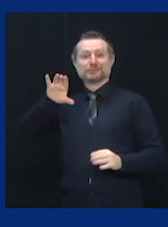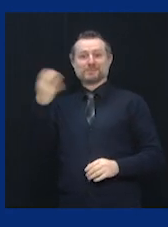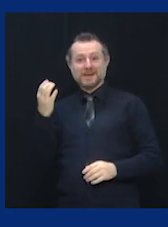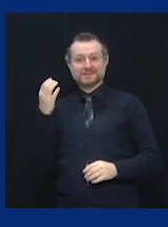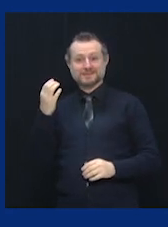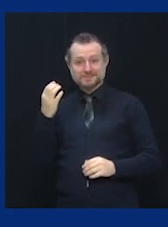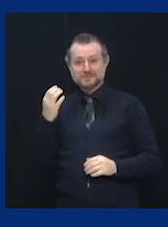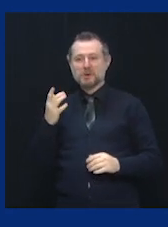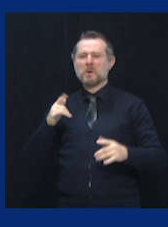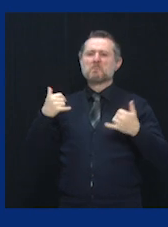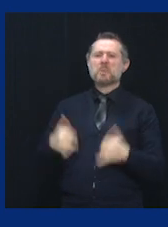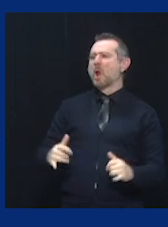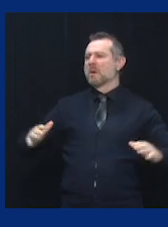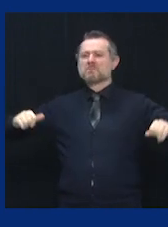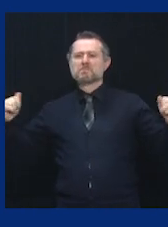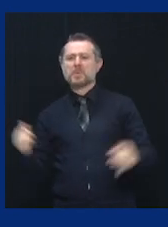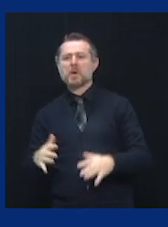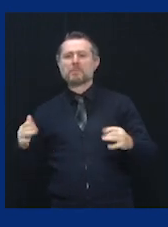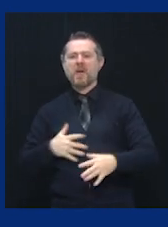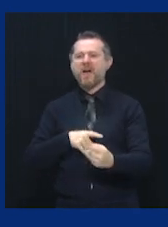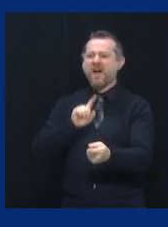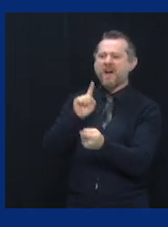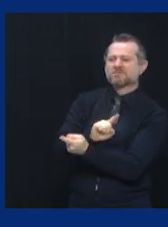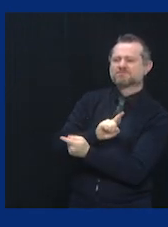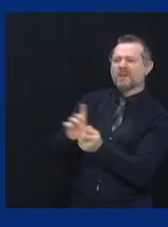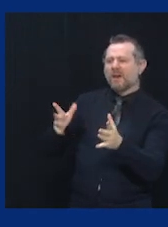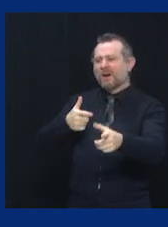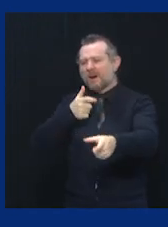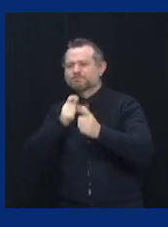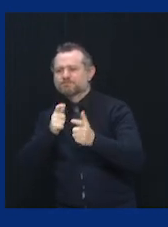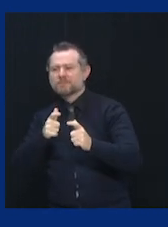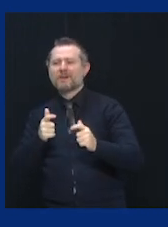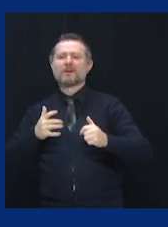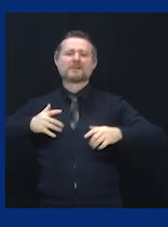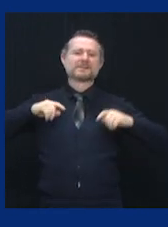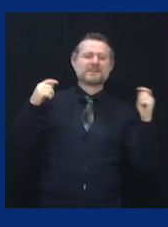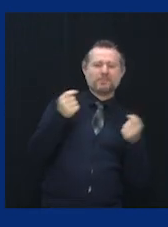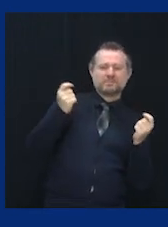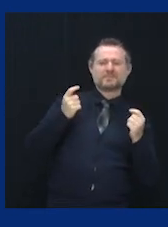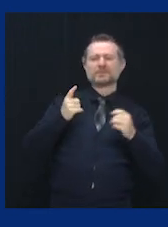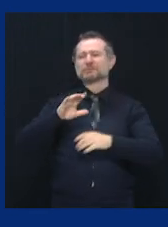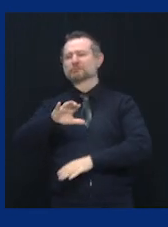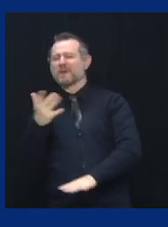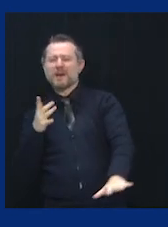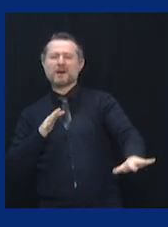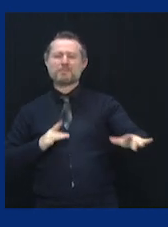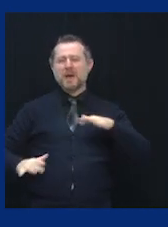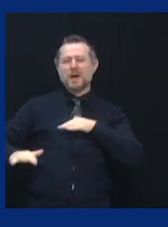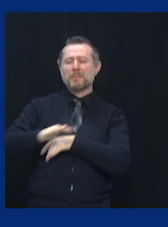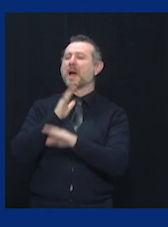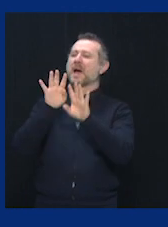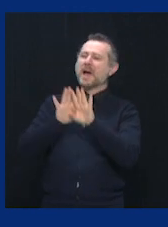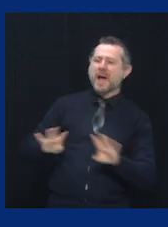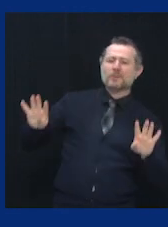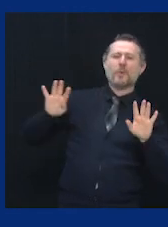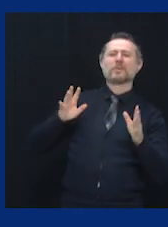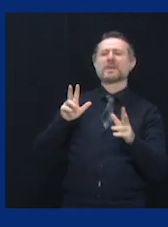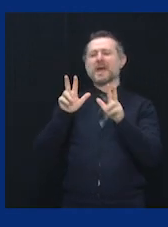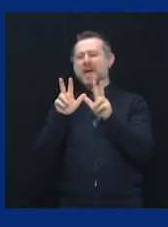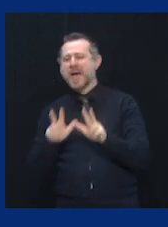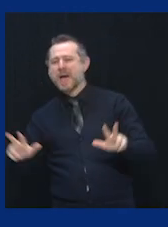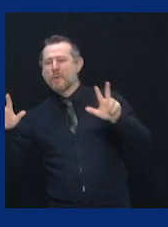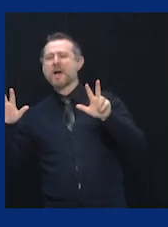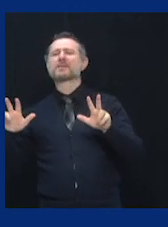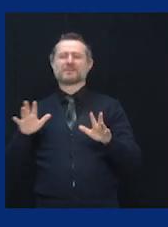drink, celebration, into Christmas, into Hanukkah, into Kwanzaa. Now it's New Year's Eve, now it's New Year's